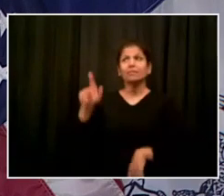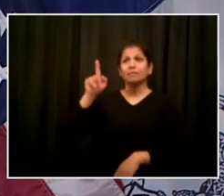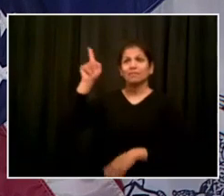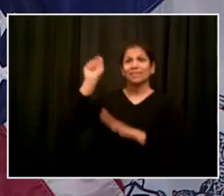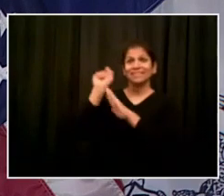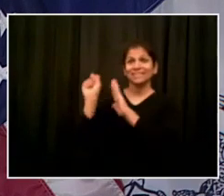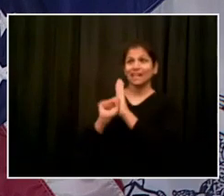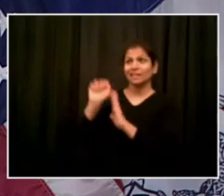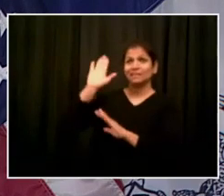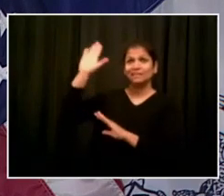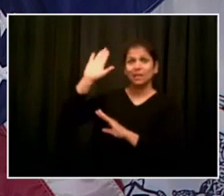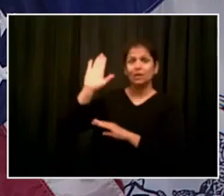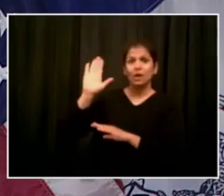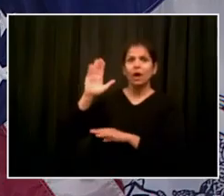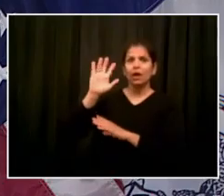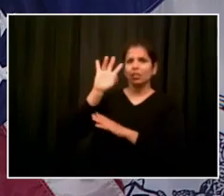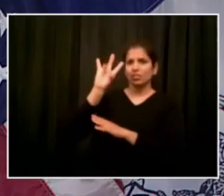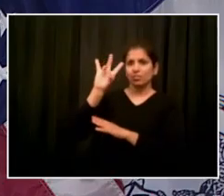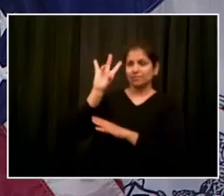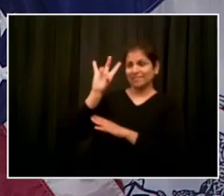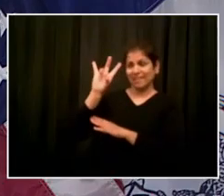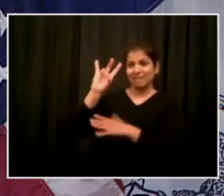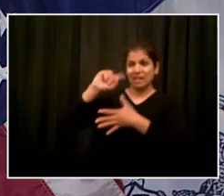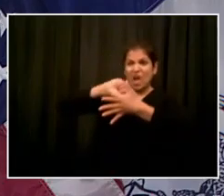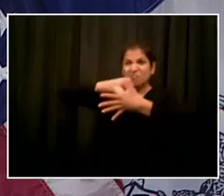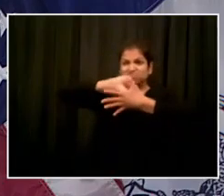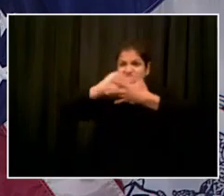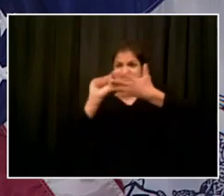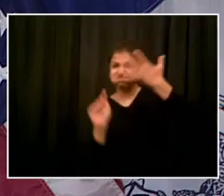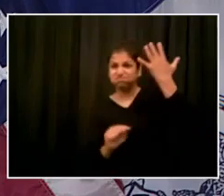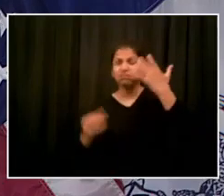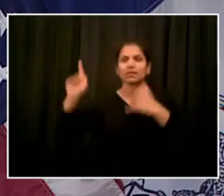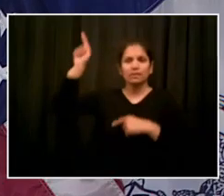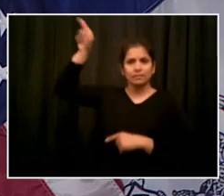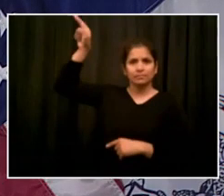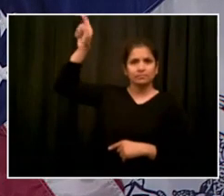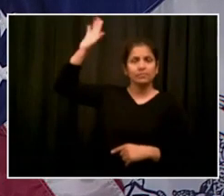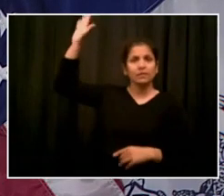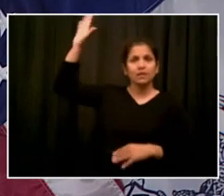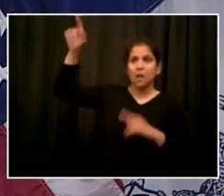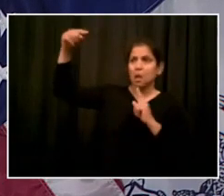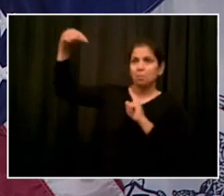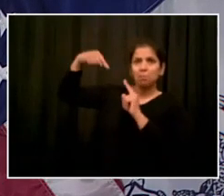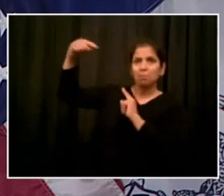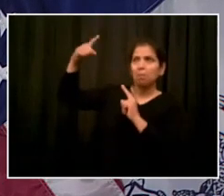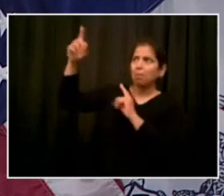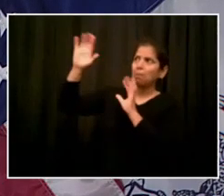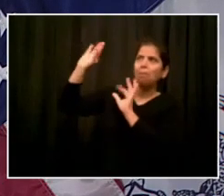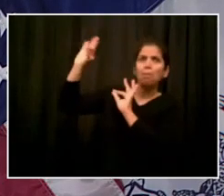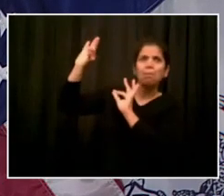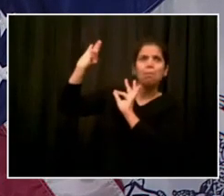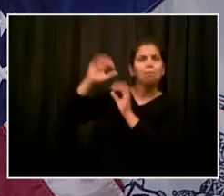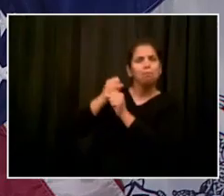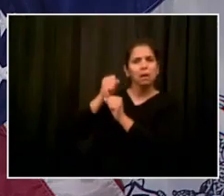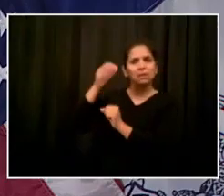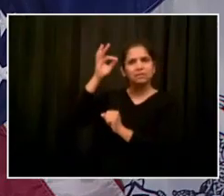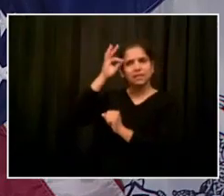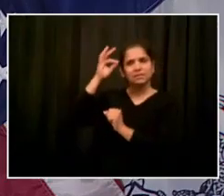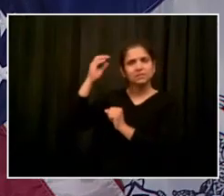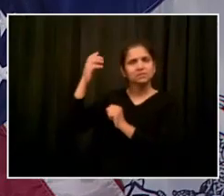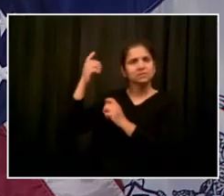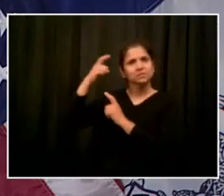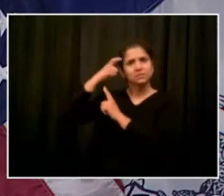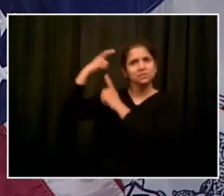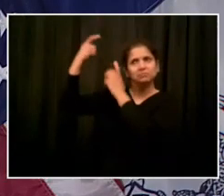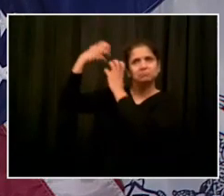lot of sense. From the city perspective, we stay below those thresholds, we keep going. If